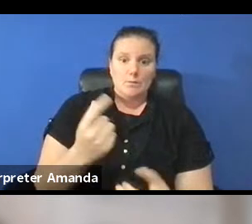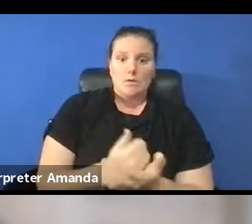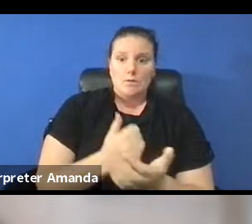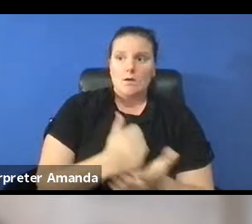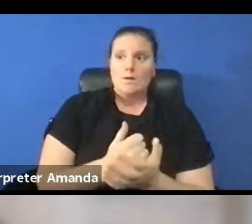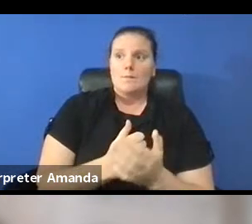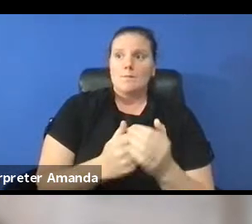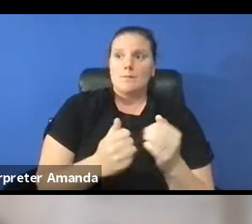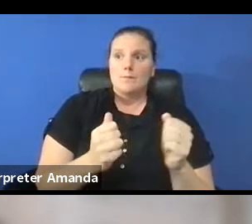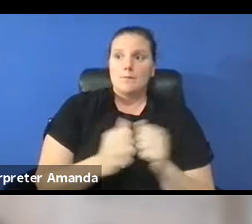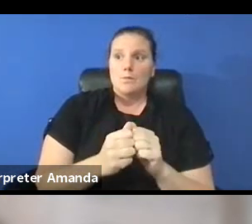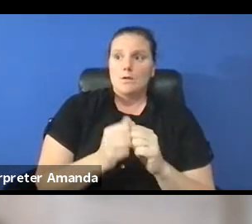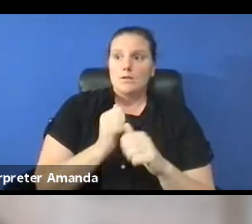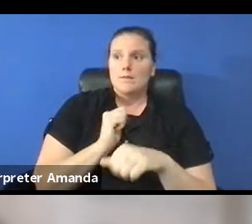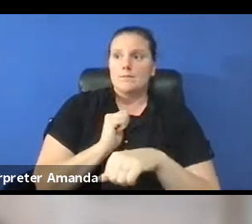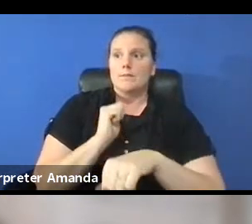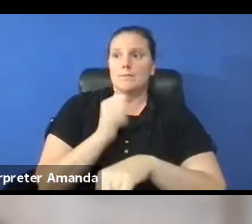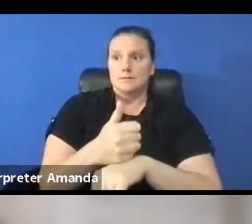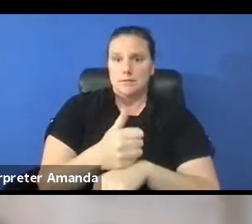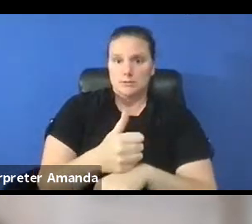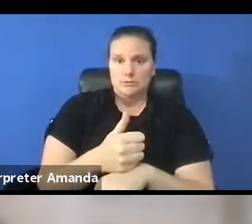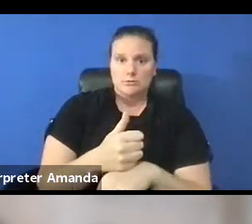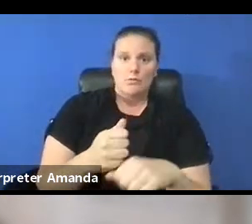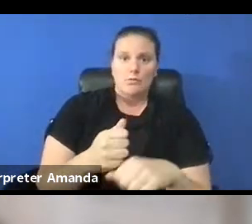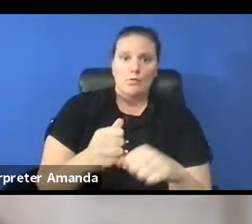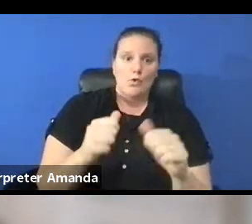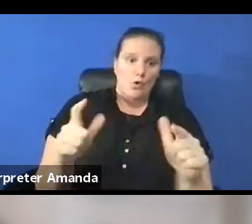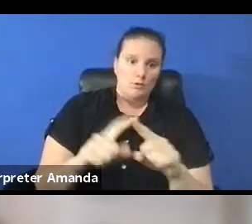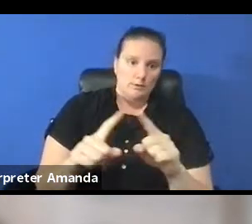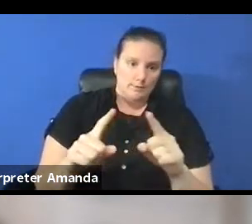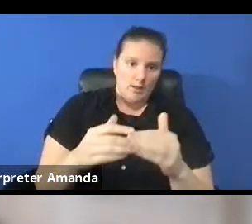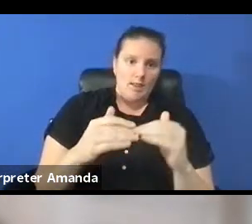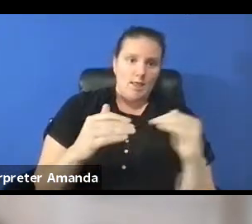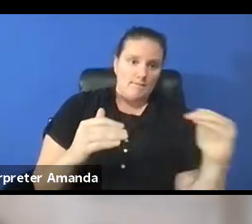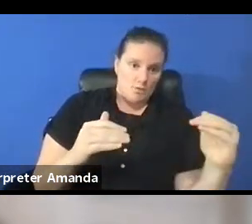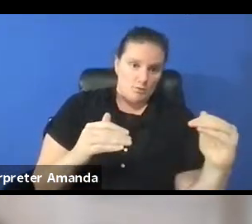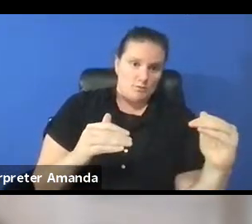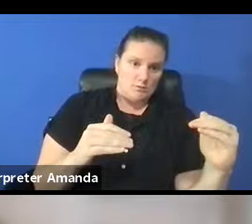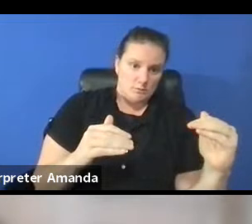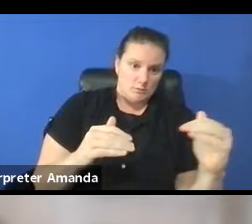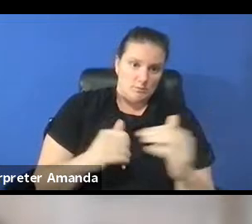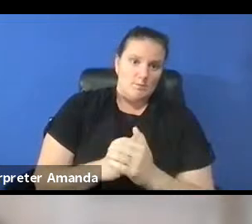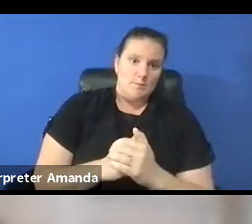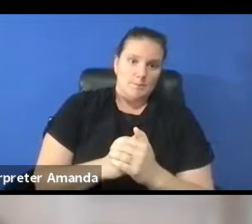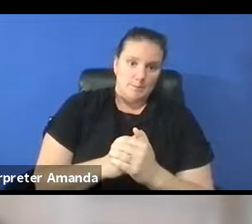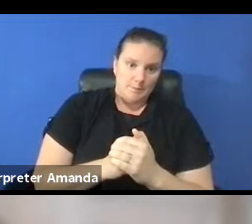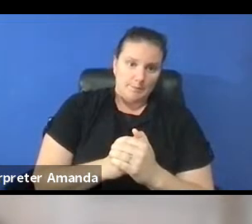the implementation at all of the different levels, or